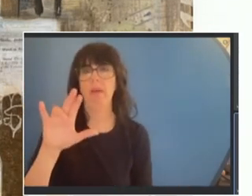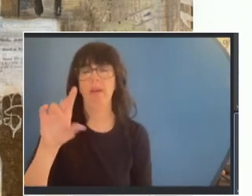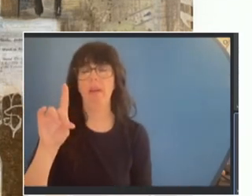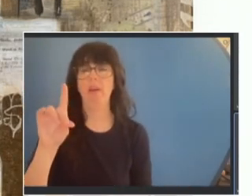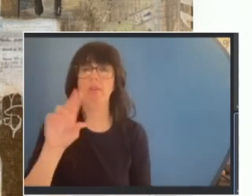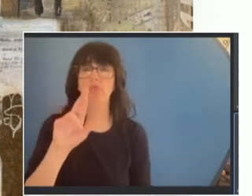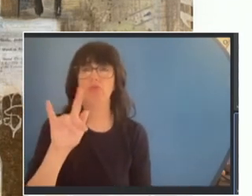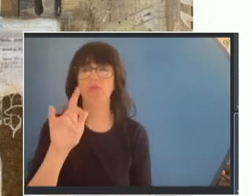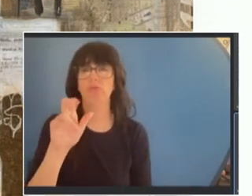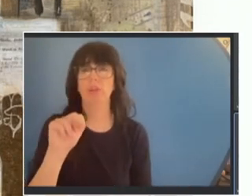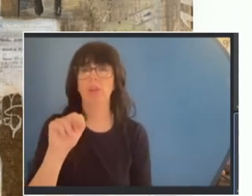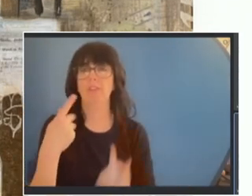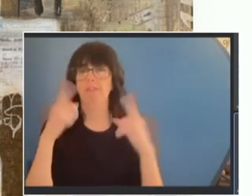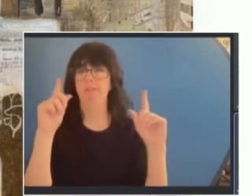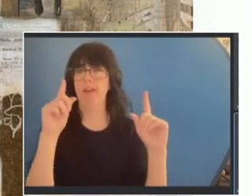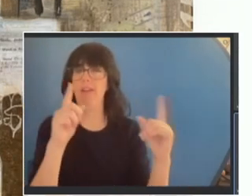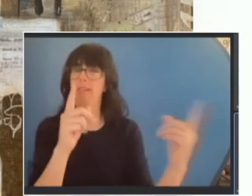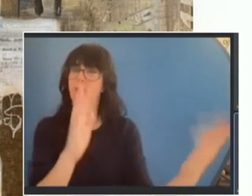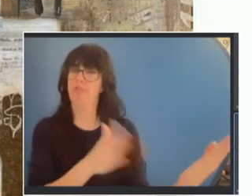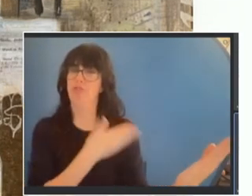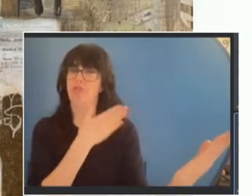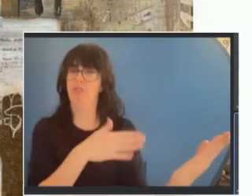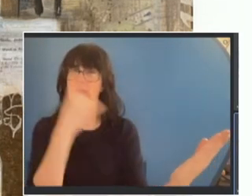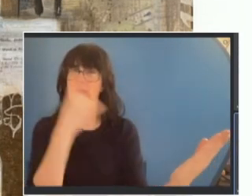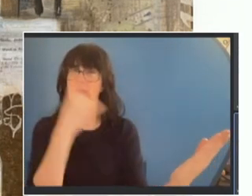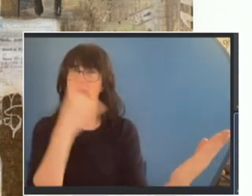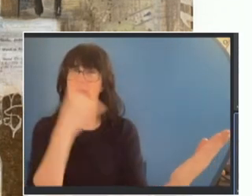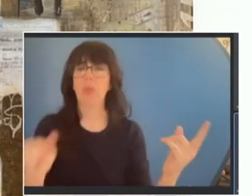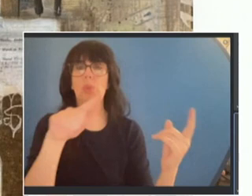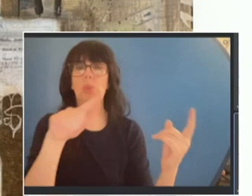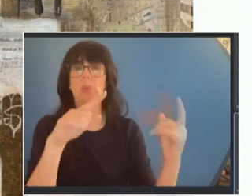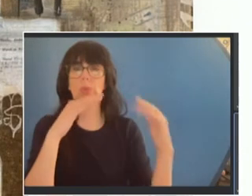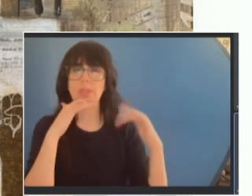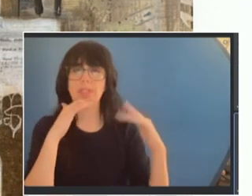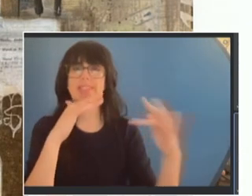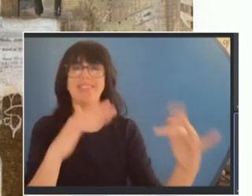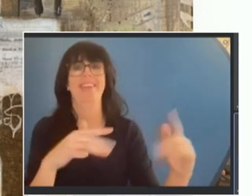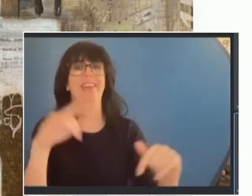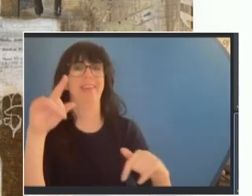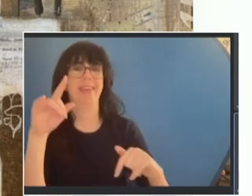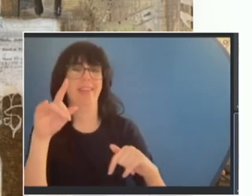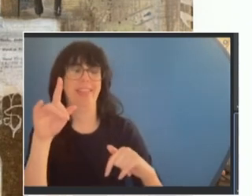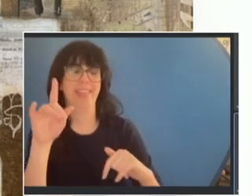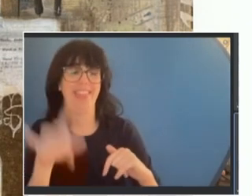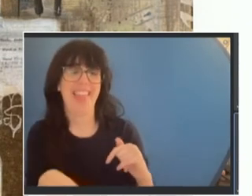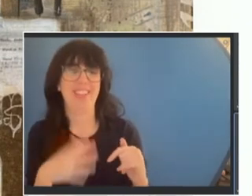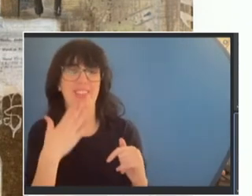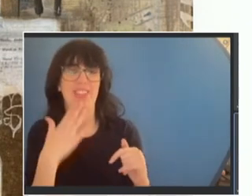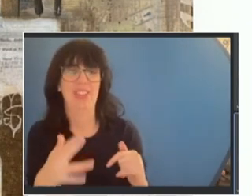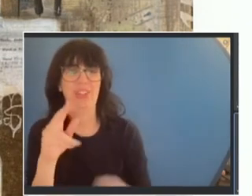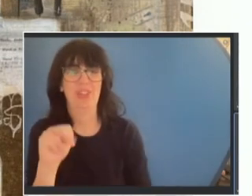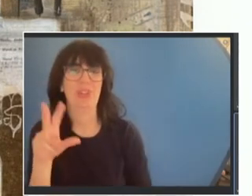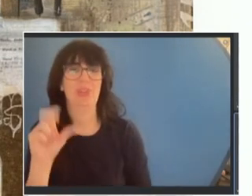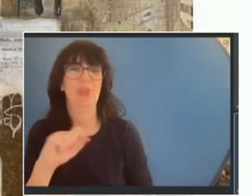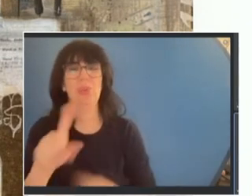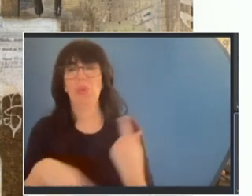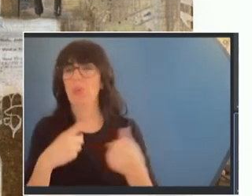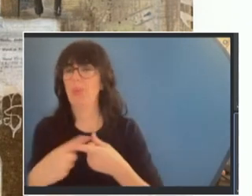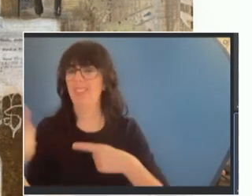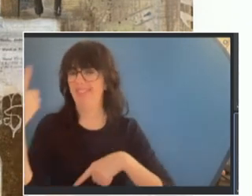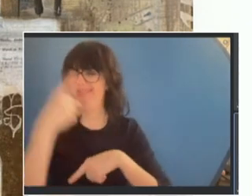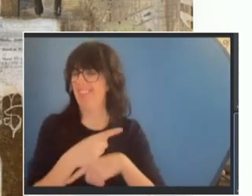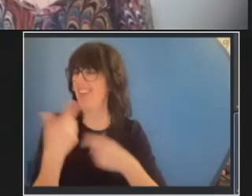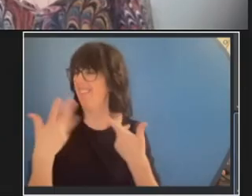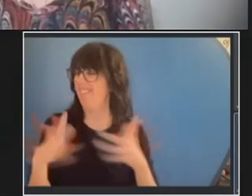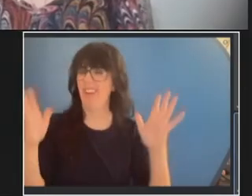a song for you. Sing Ain't That Good News when the day is finally done. And